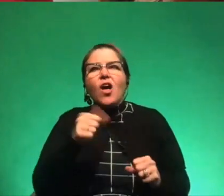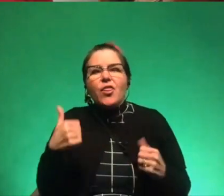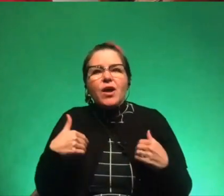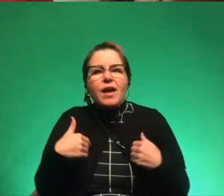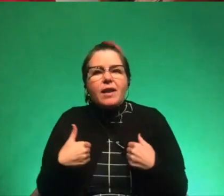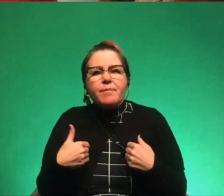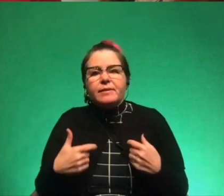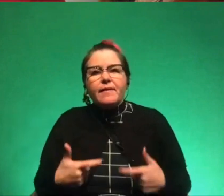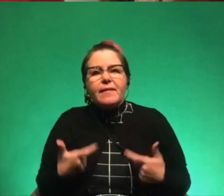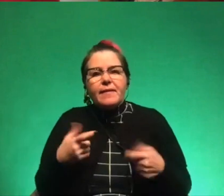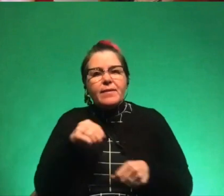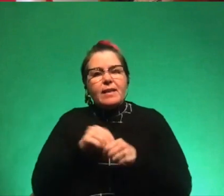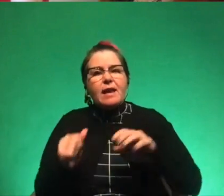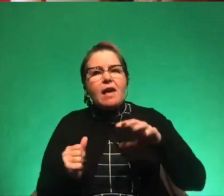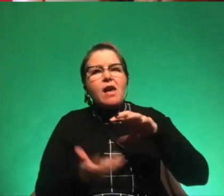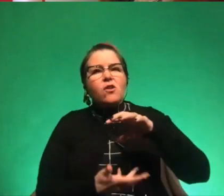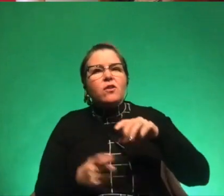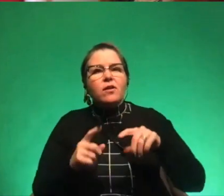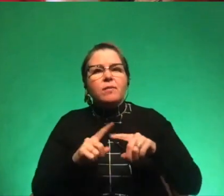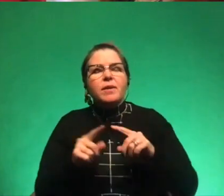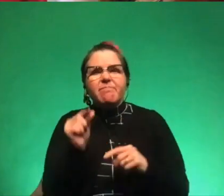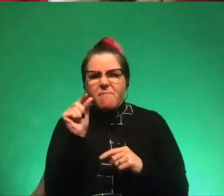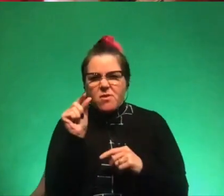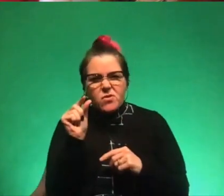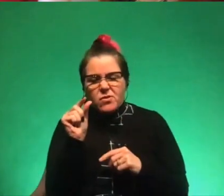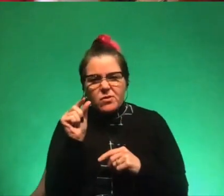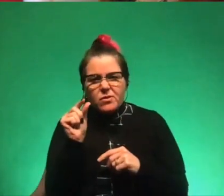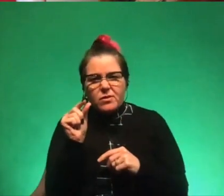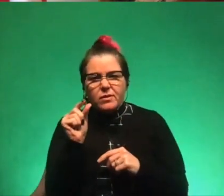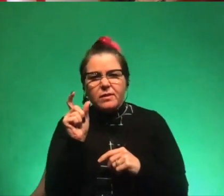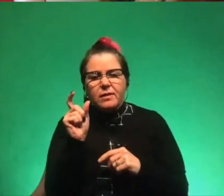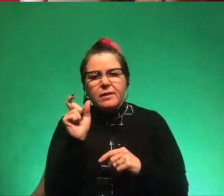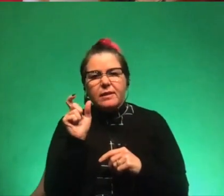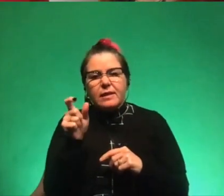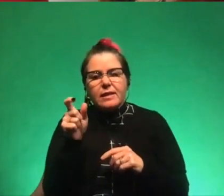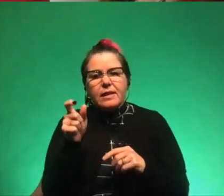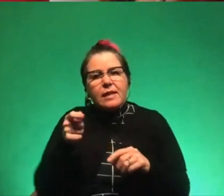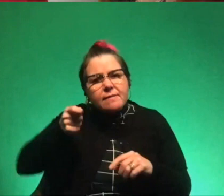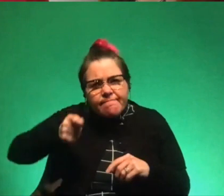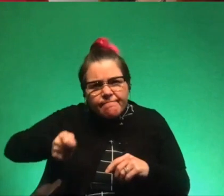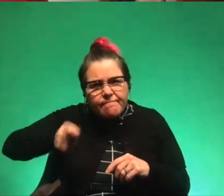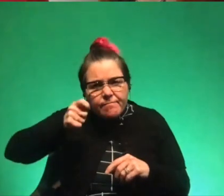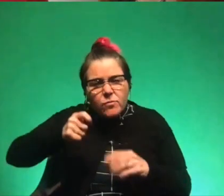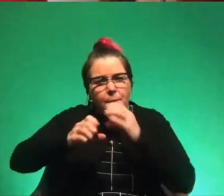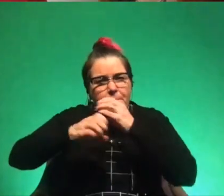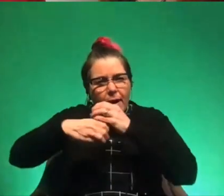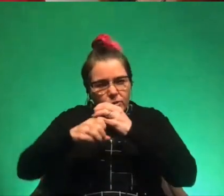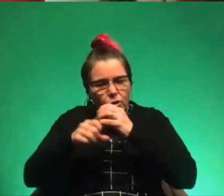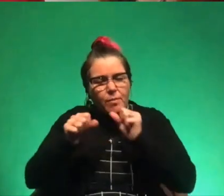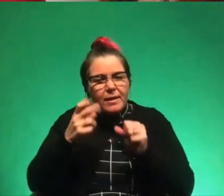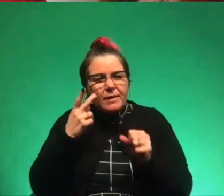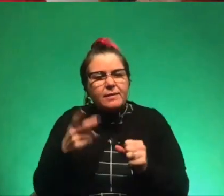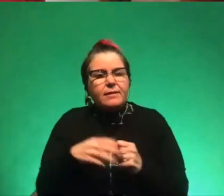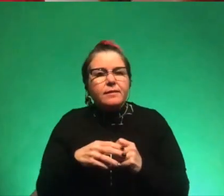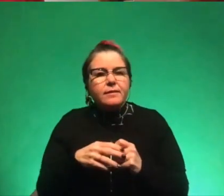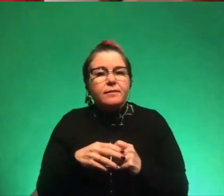live in Antarctica, but they're really tiny. And so you'd need like a hand lens or a microscope to see some of